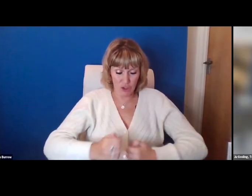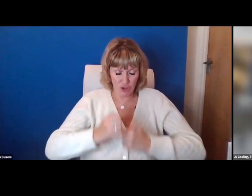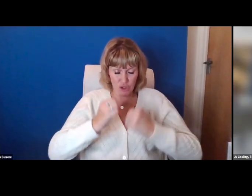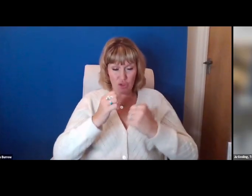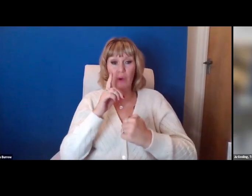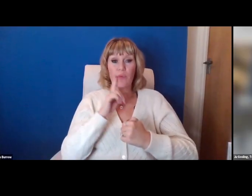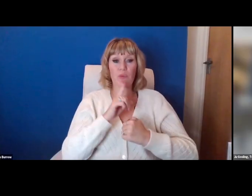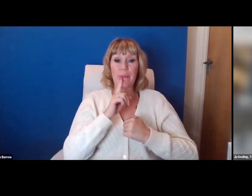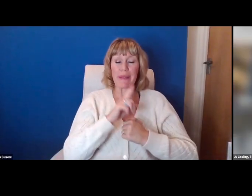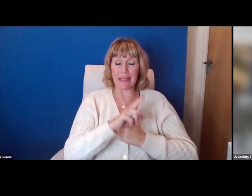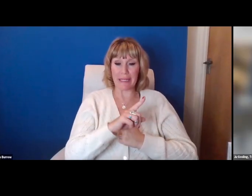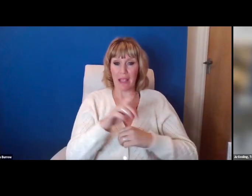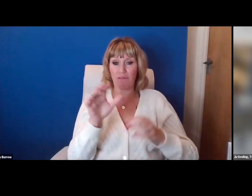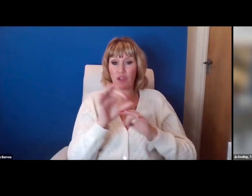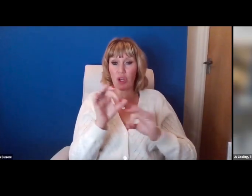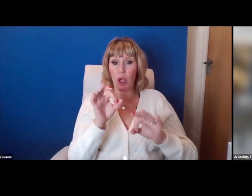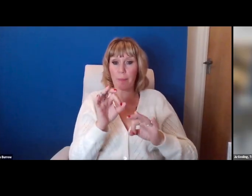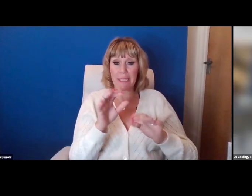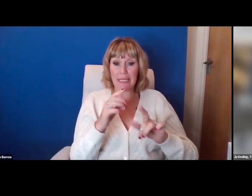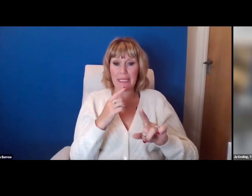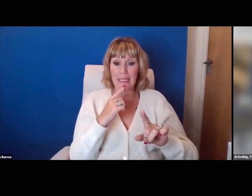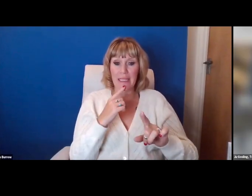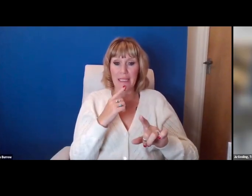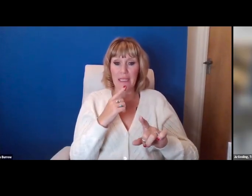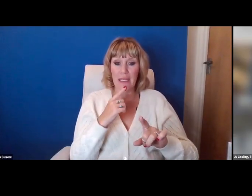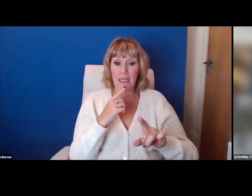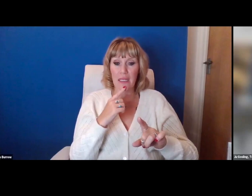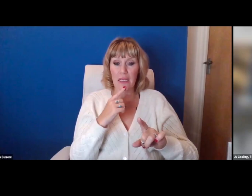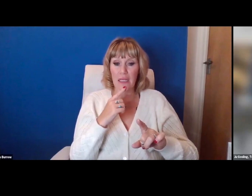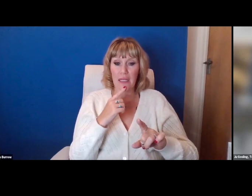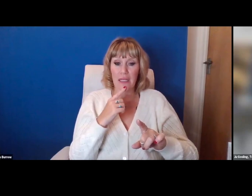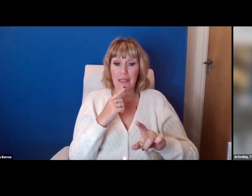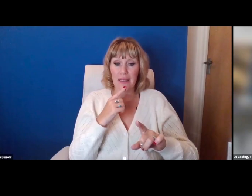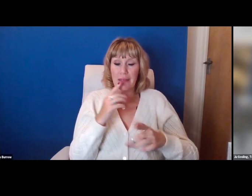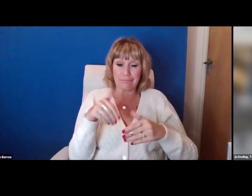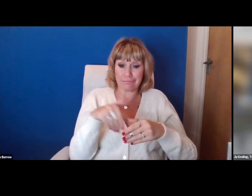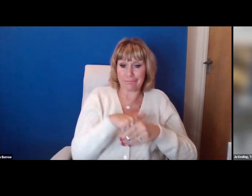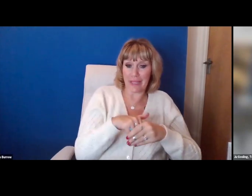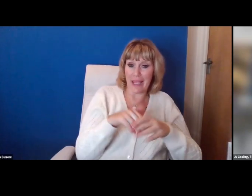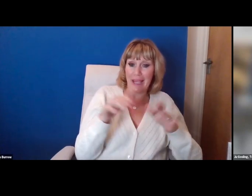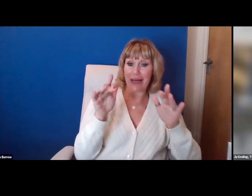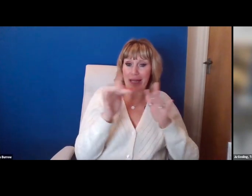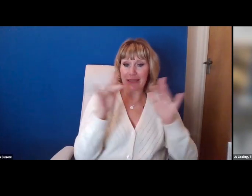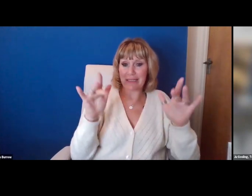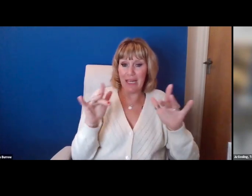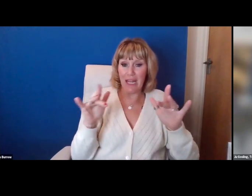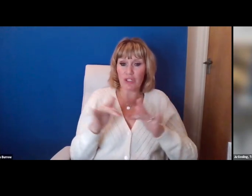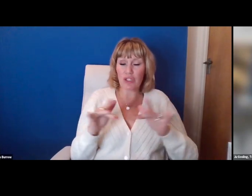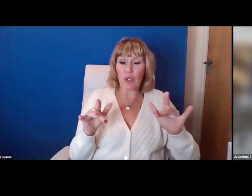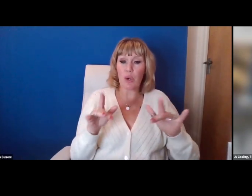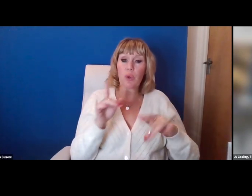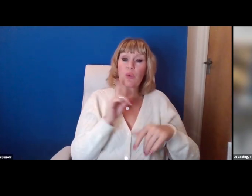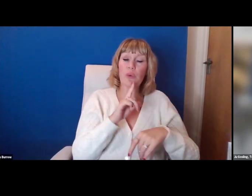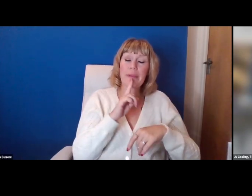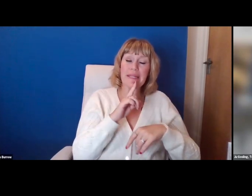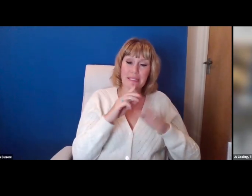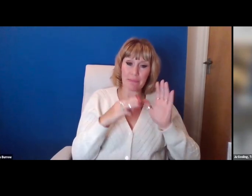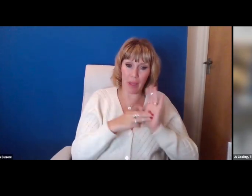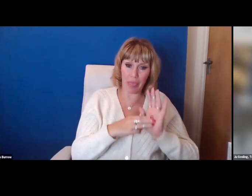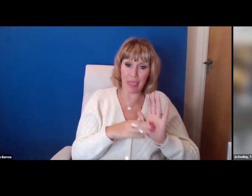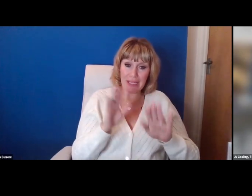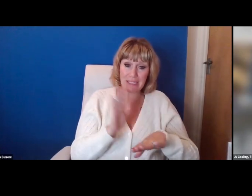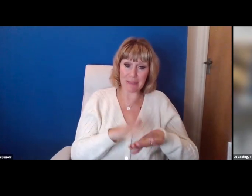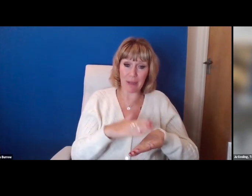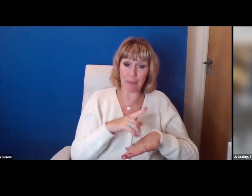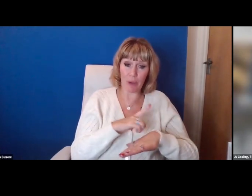You know, if nobody else is going to feature us in International Women's Month, it doesn't matter. We're reflecting ourselves.